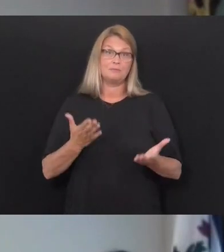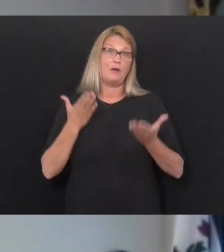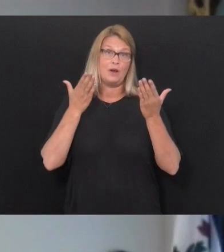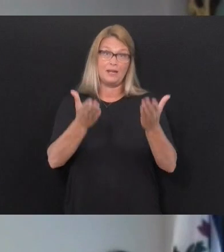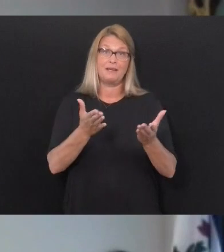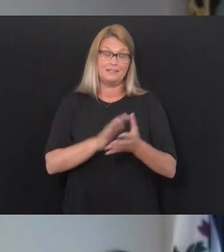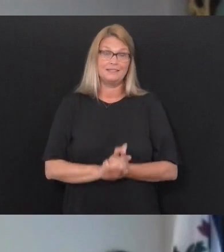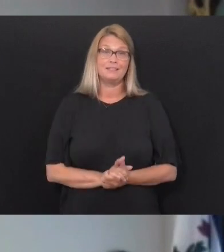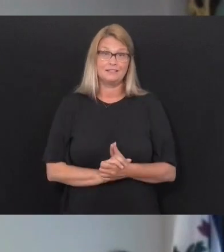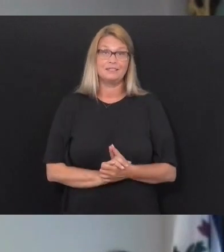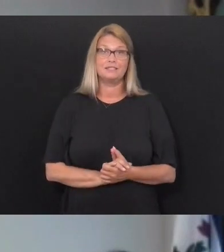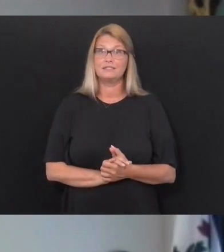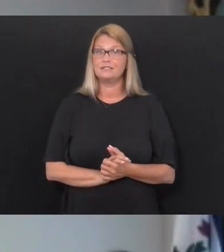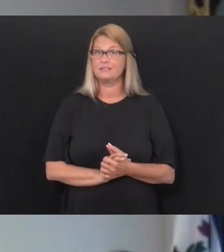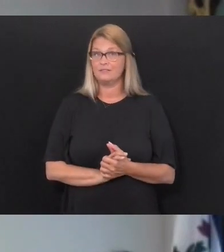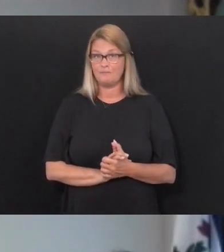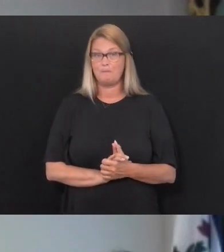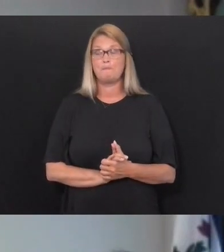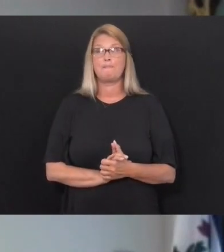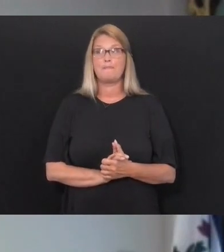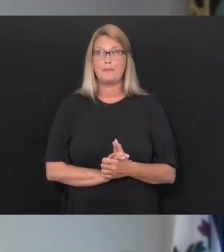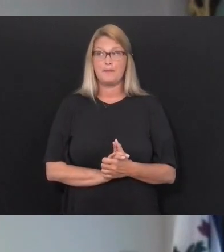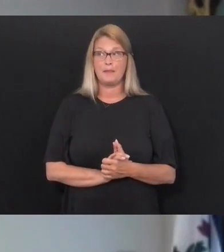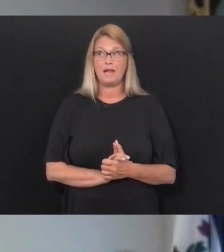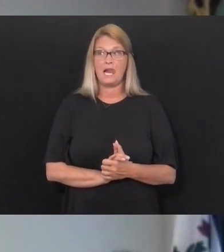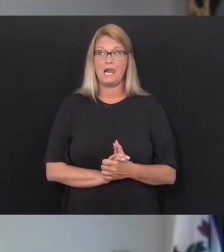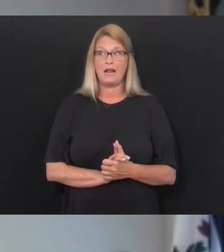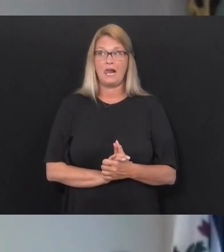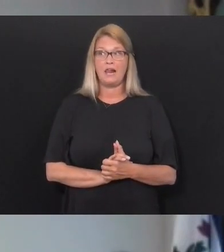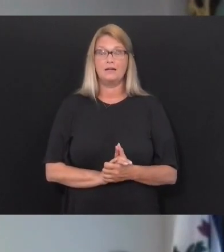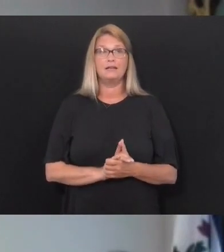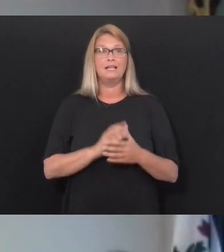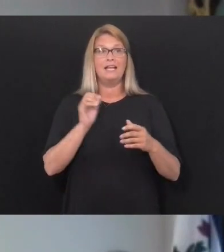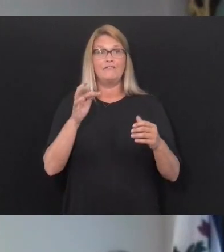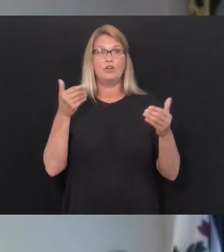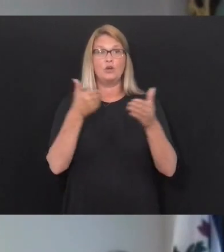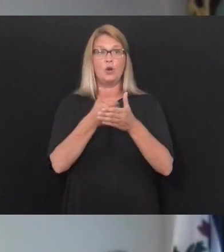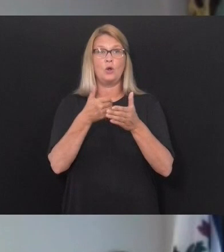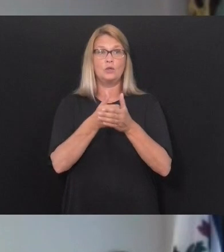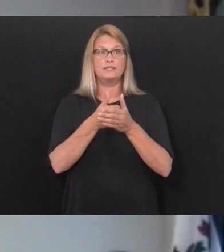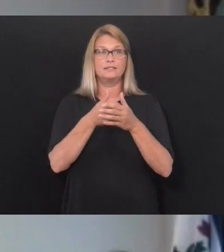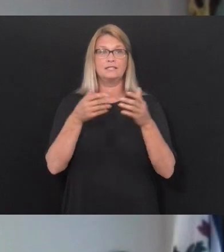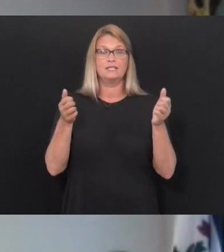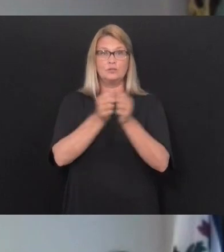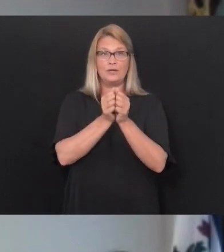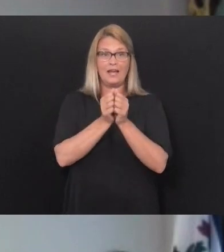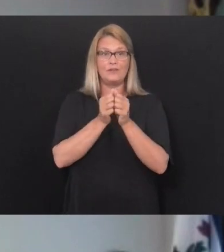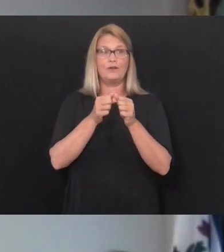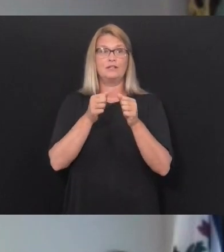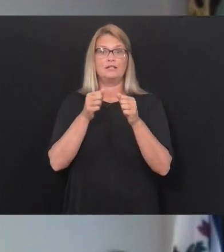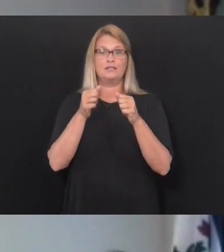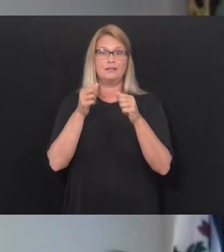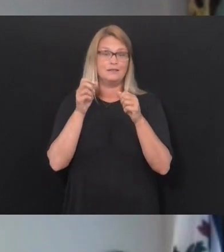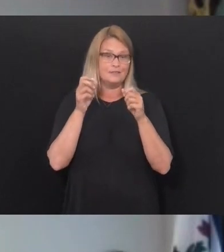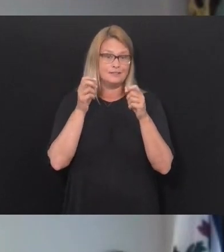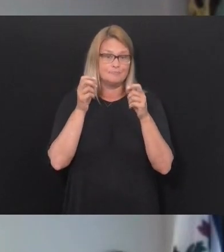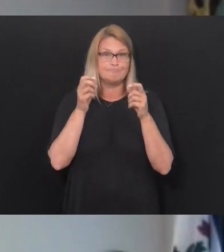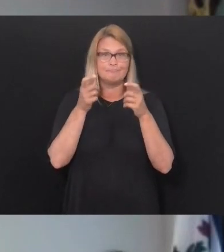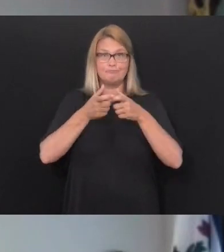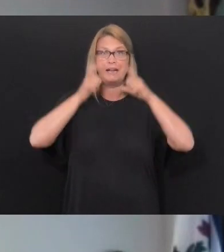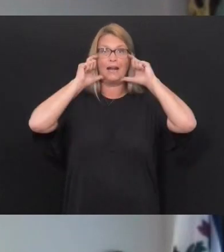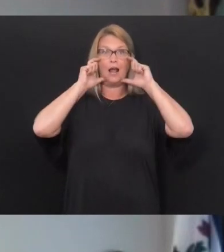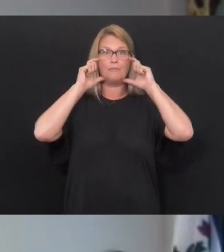really I hadn't thought of and everything, and I congratulate him. It's a great thought. And so for all those that are out there,